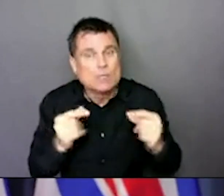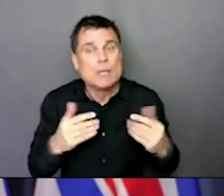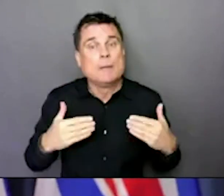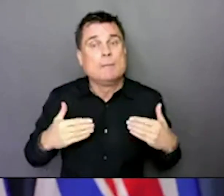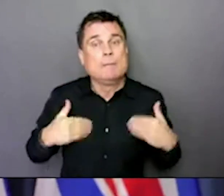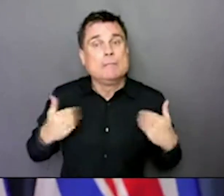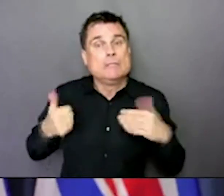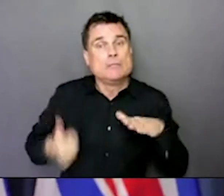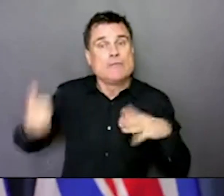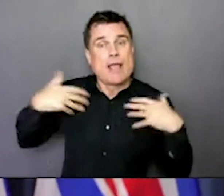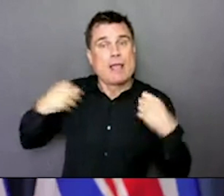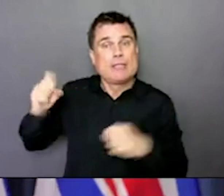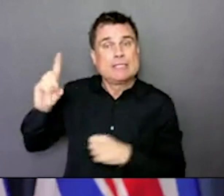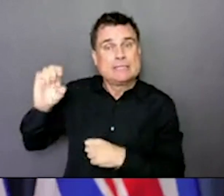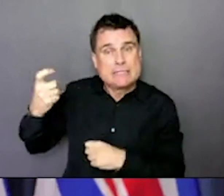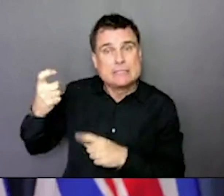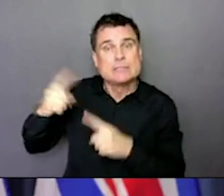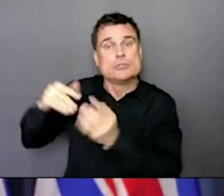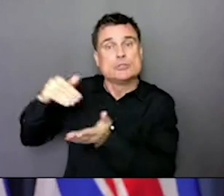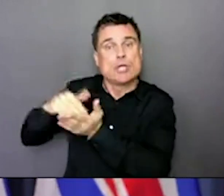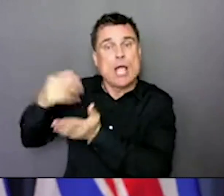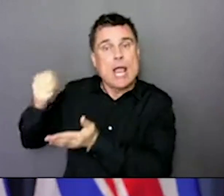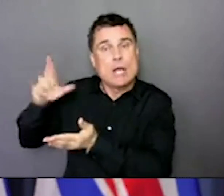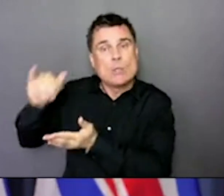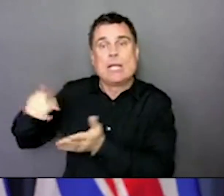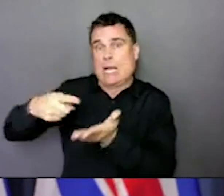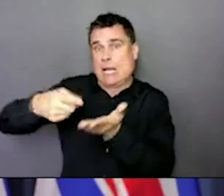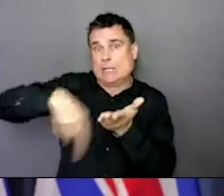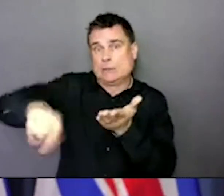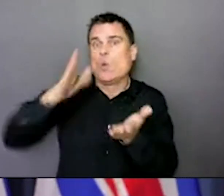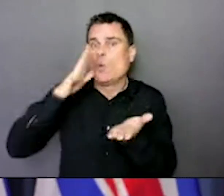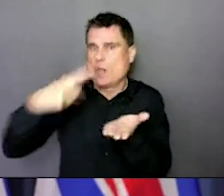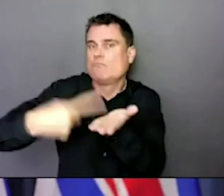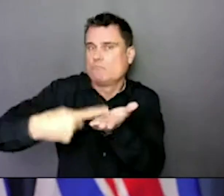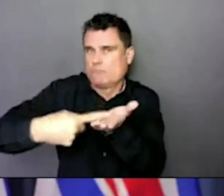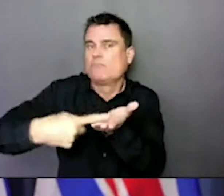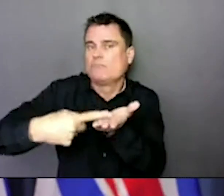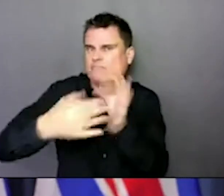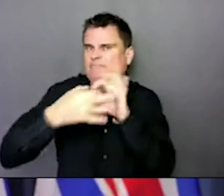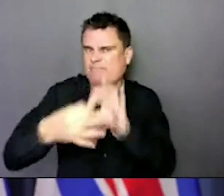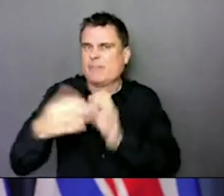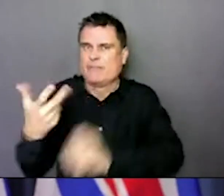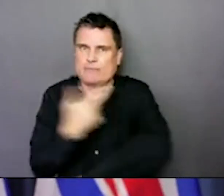week, when we get to the place where we're doing the mass vaccinations, hopefully we're looking at